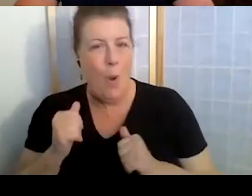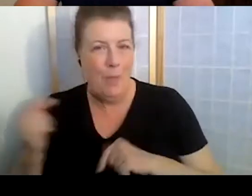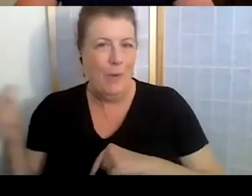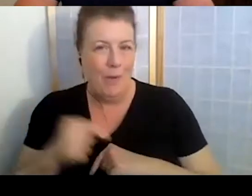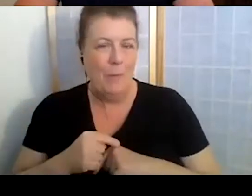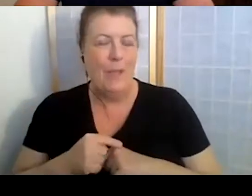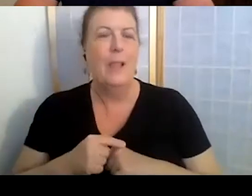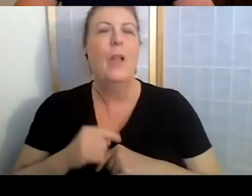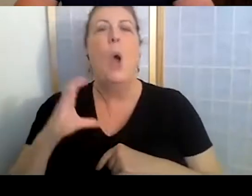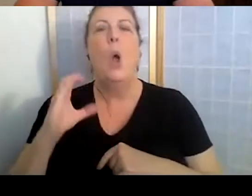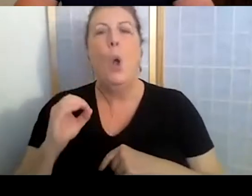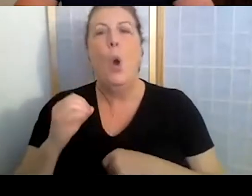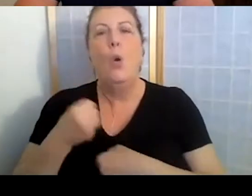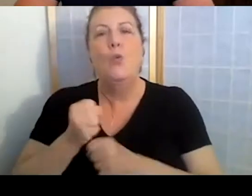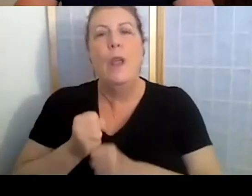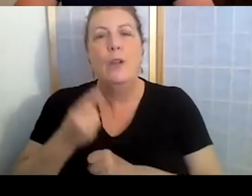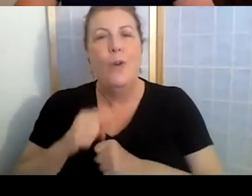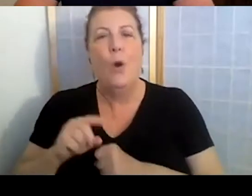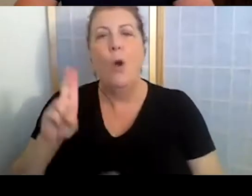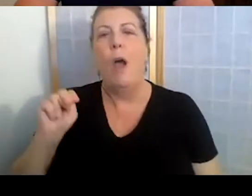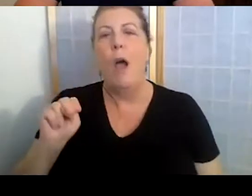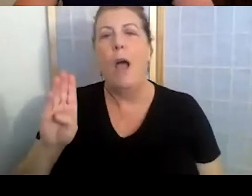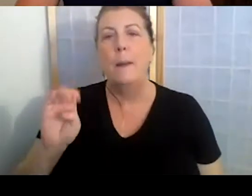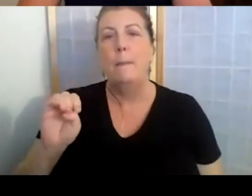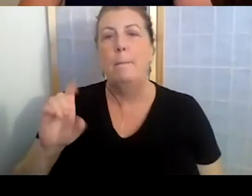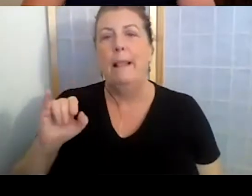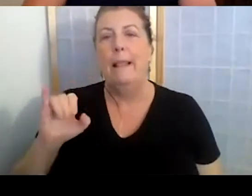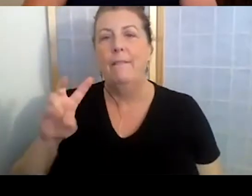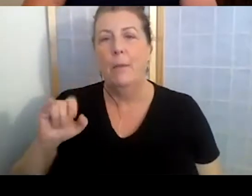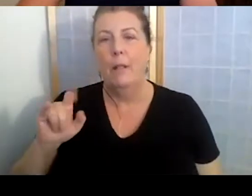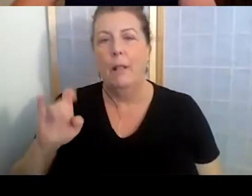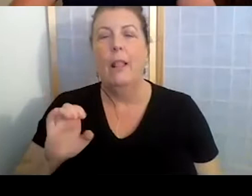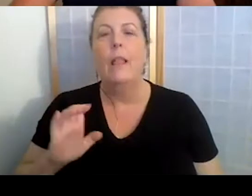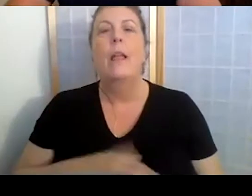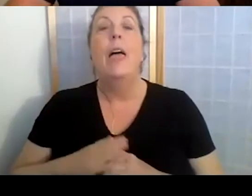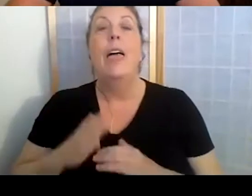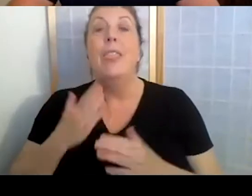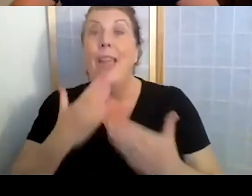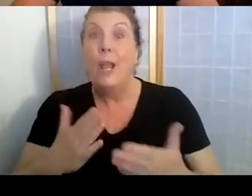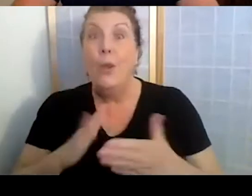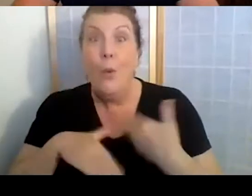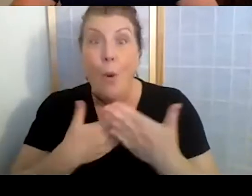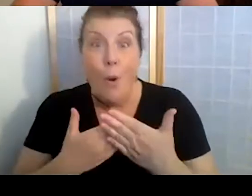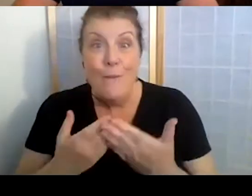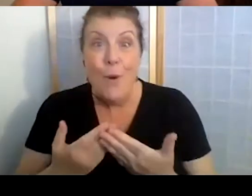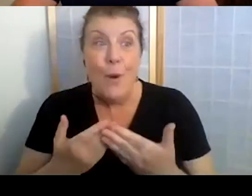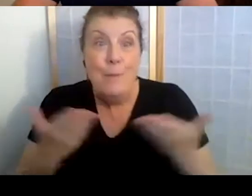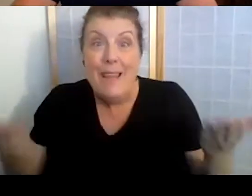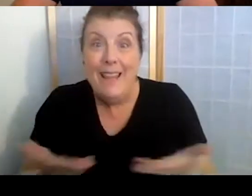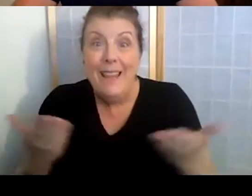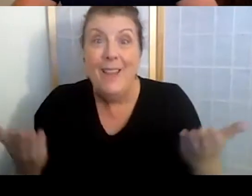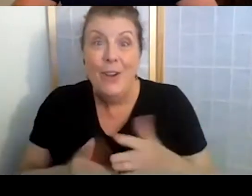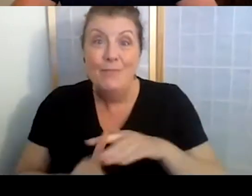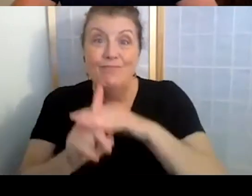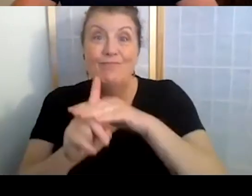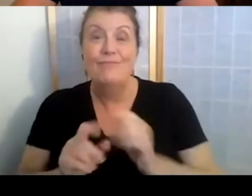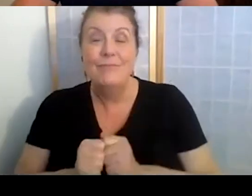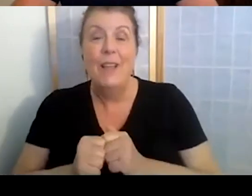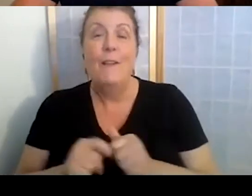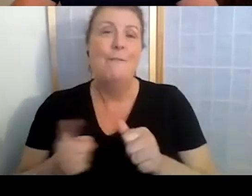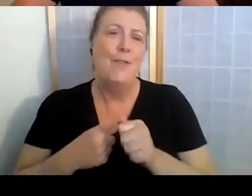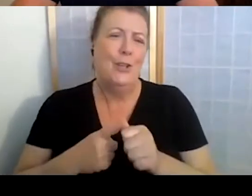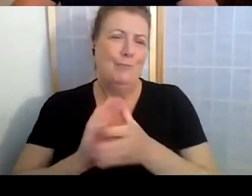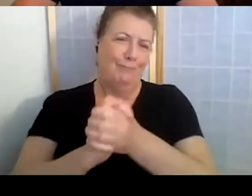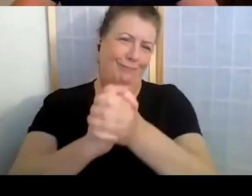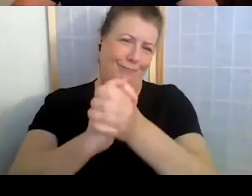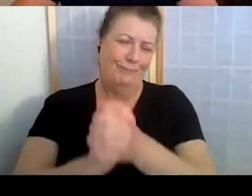Netflix's Unbelievable. Thank you all for being here. And first and foremost, congratulations on all your nominations,